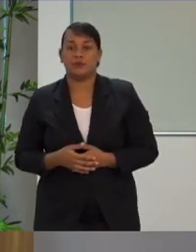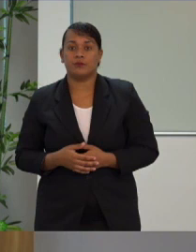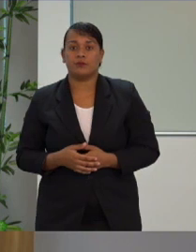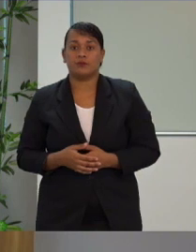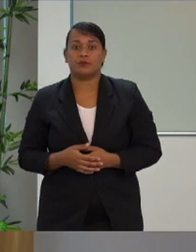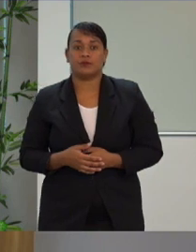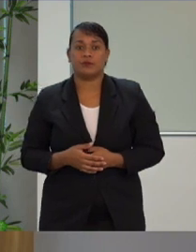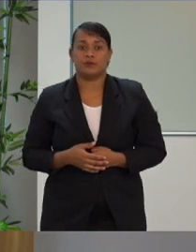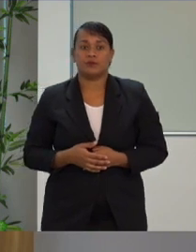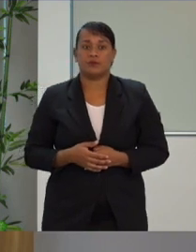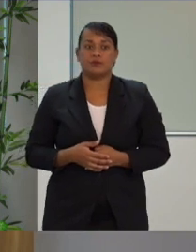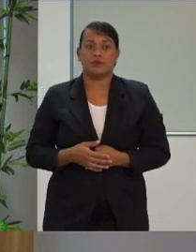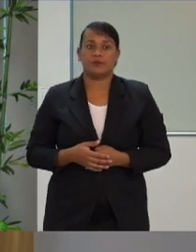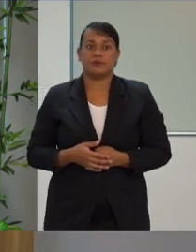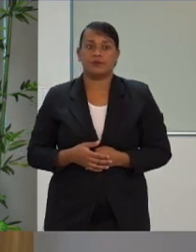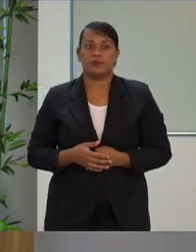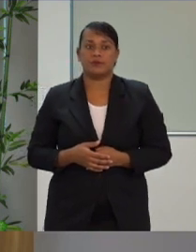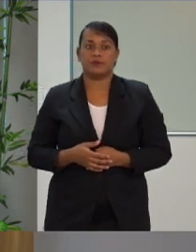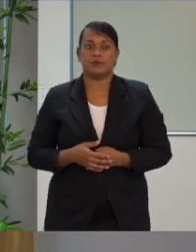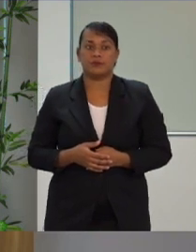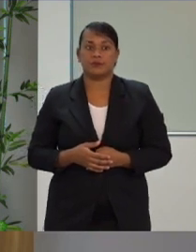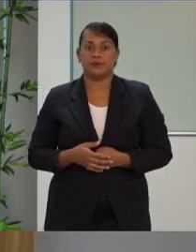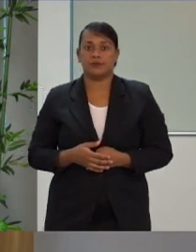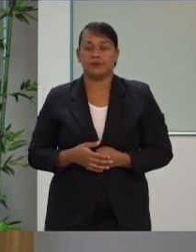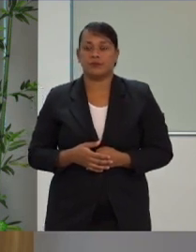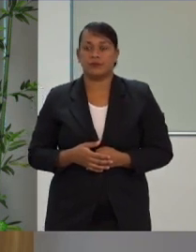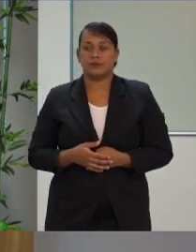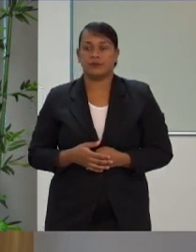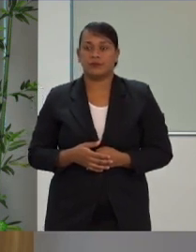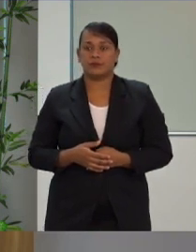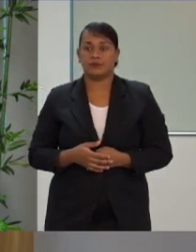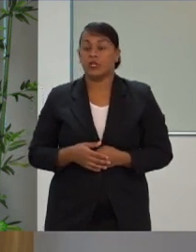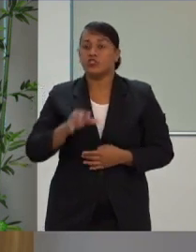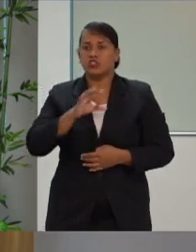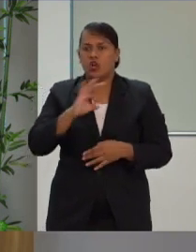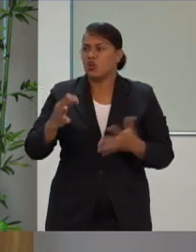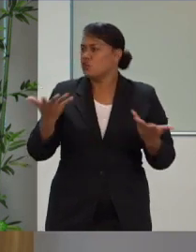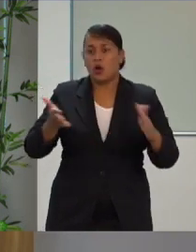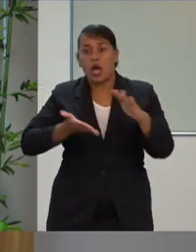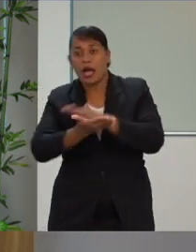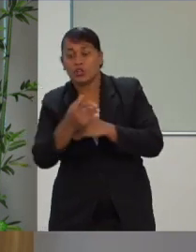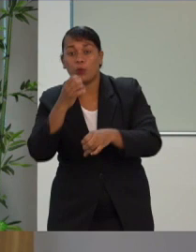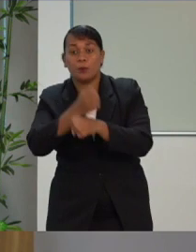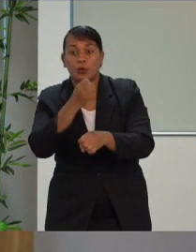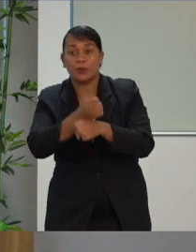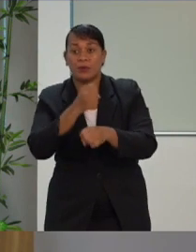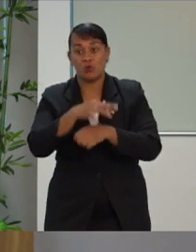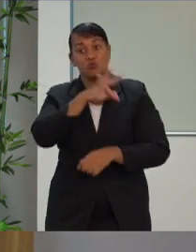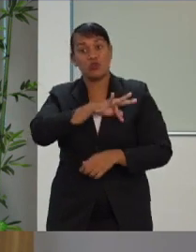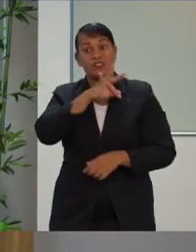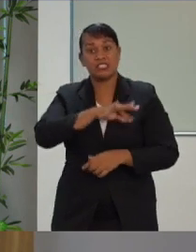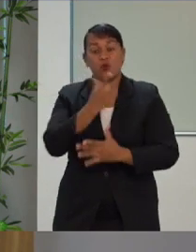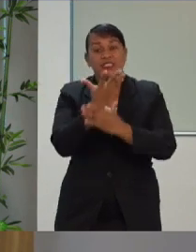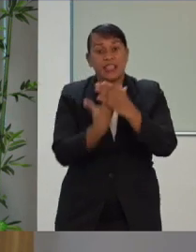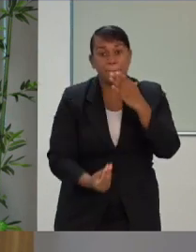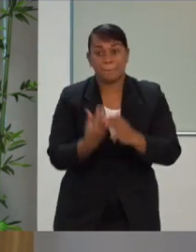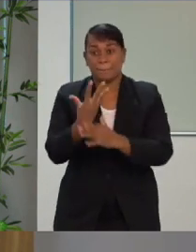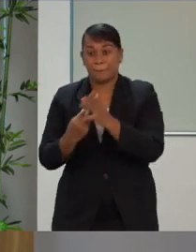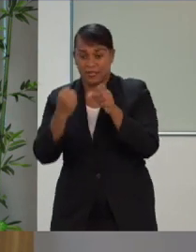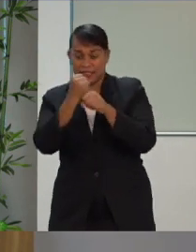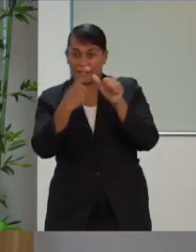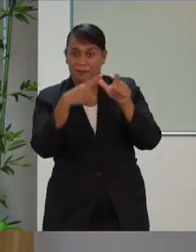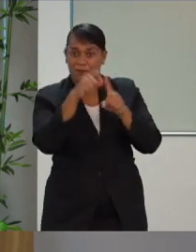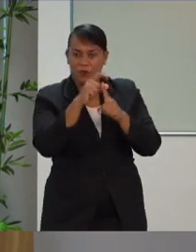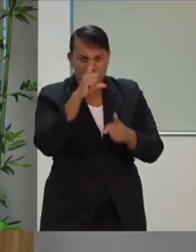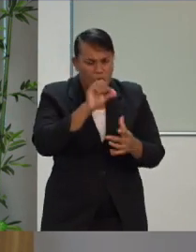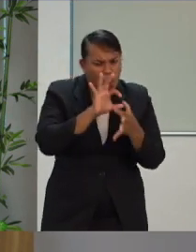directly funded through the employment benefit scheme, but actually can take out their own funds. So for example, those people who